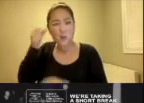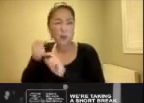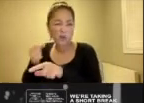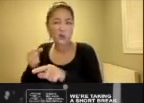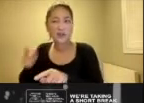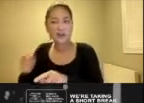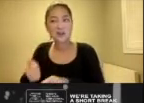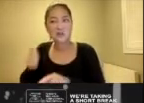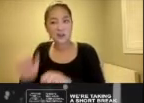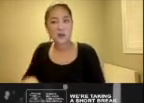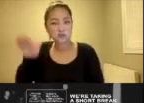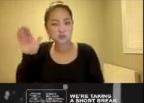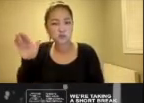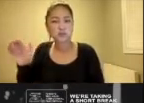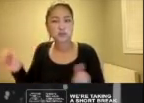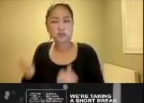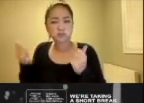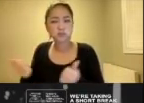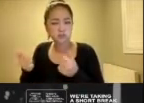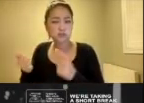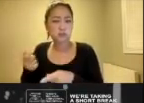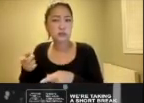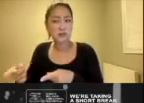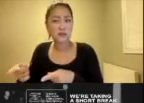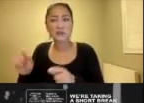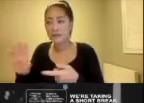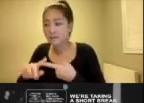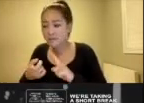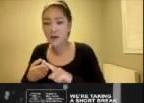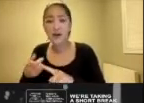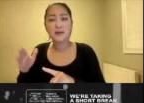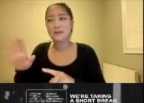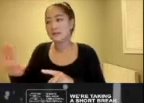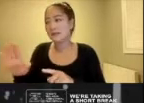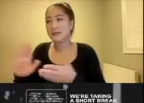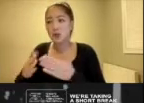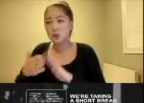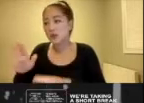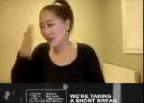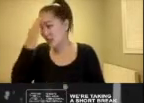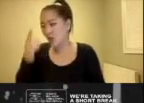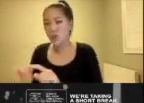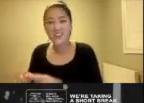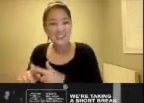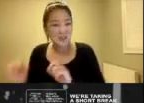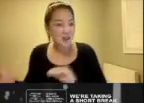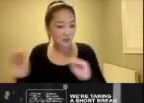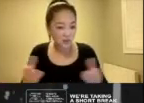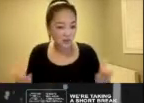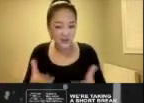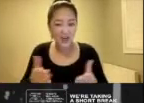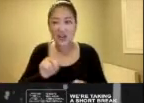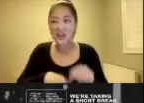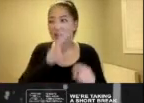life. Everything he knows. All his friends. And then he came to a place where he can't even talk to anybody because he only speaks